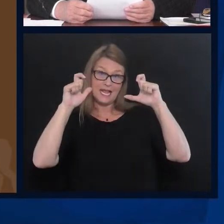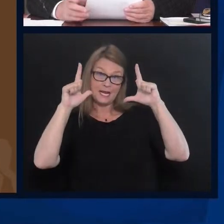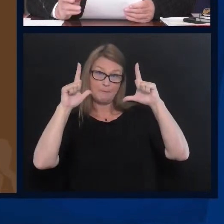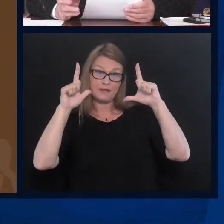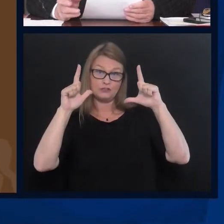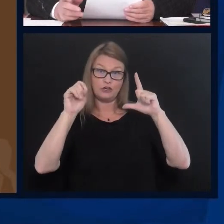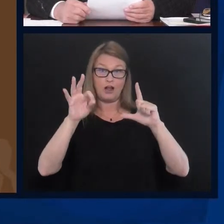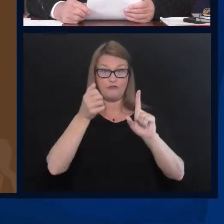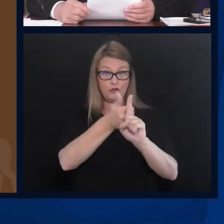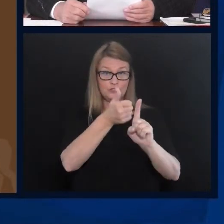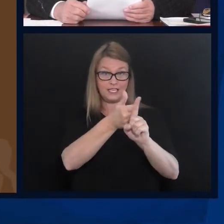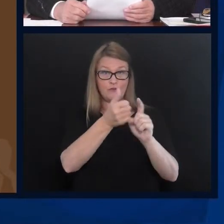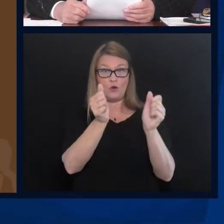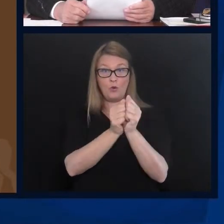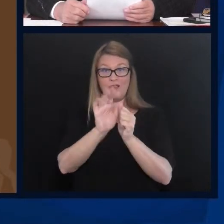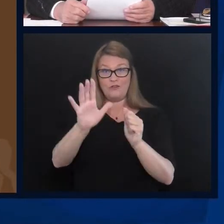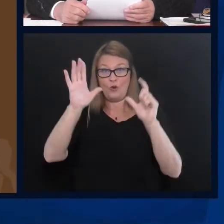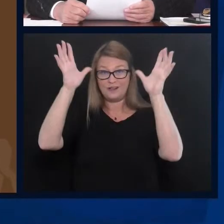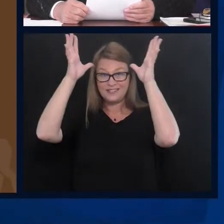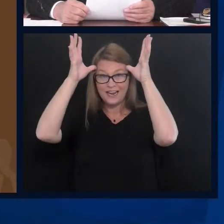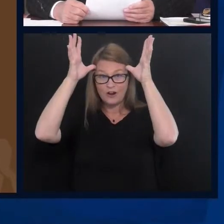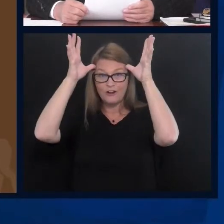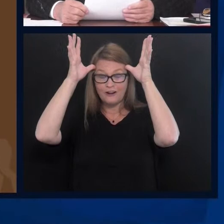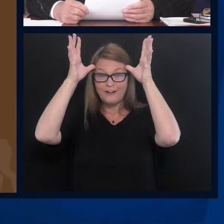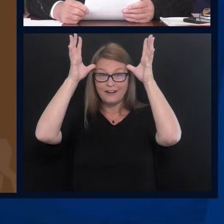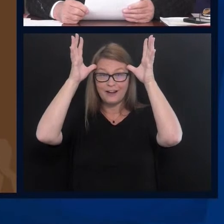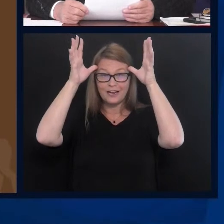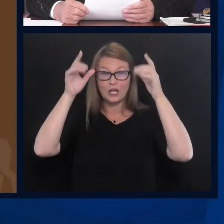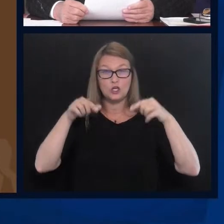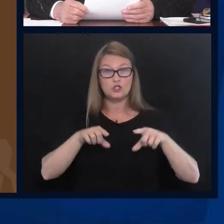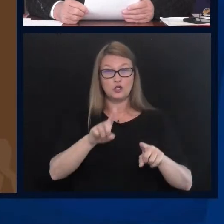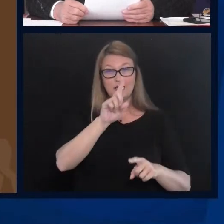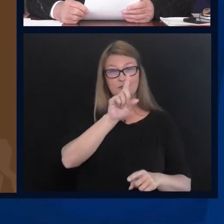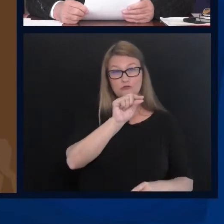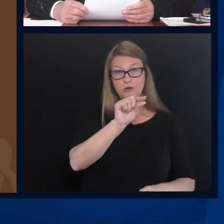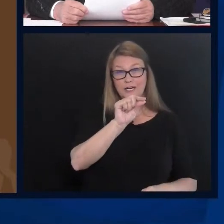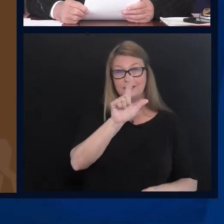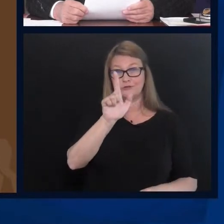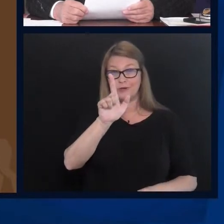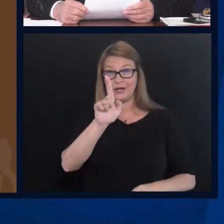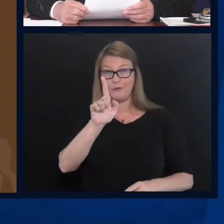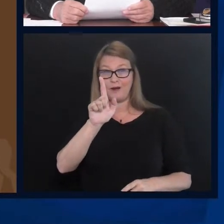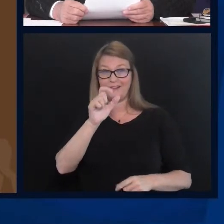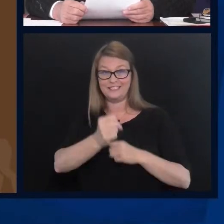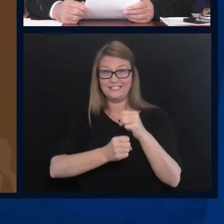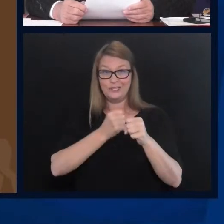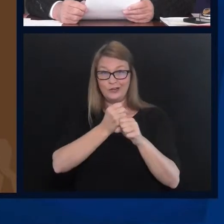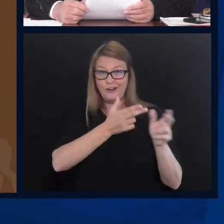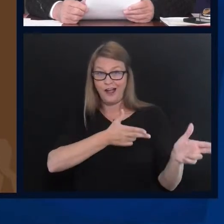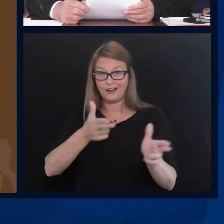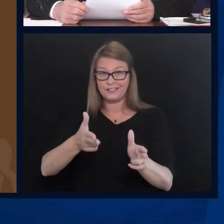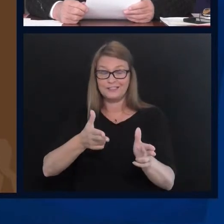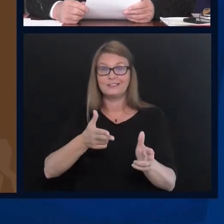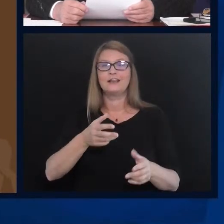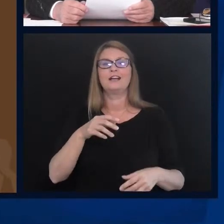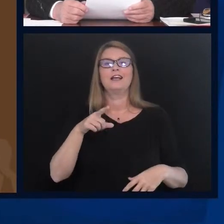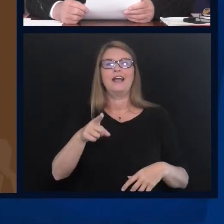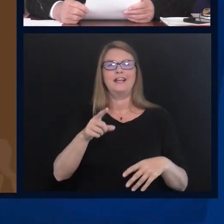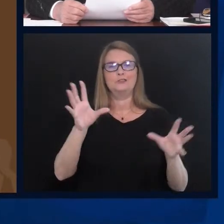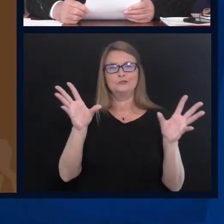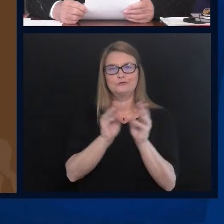of yourself and the buck that you've harvested during the 2021 season and write a short account of your hunt